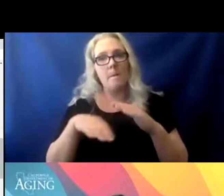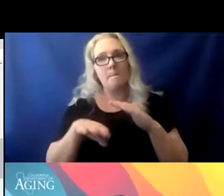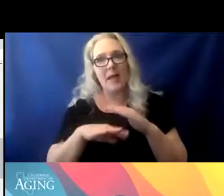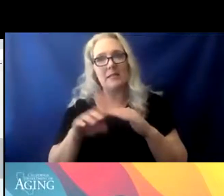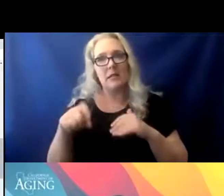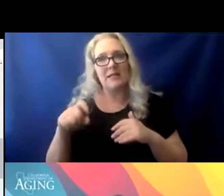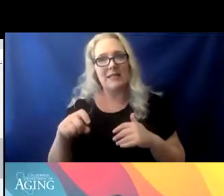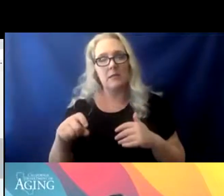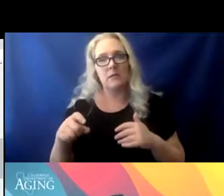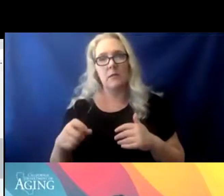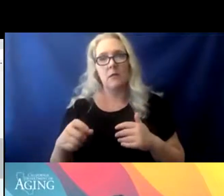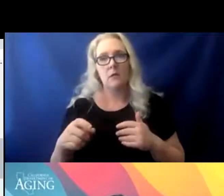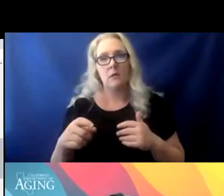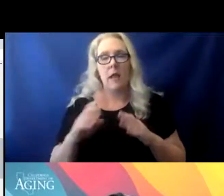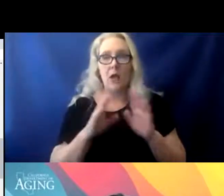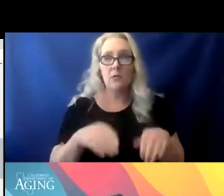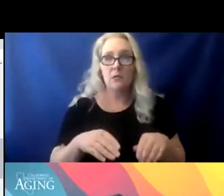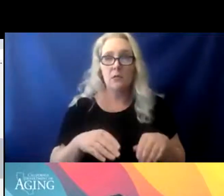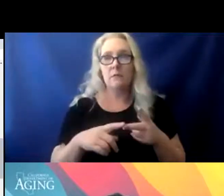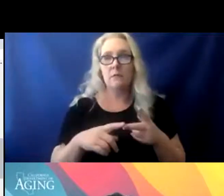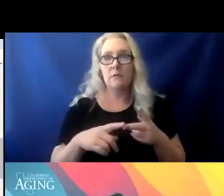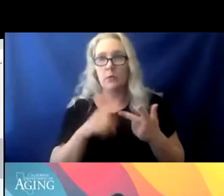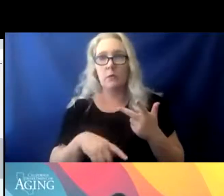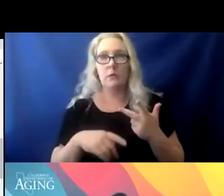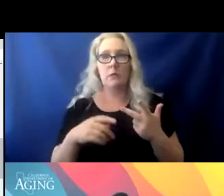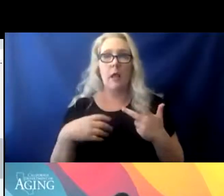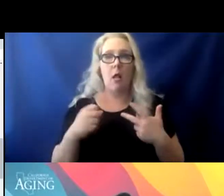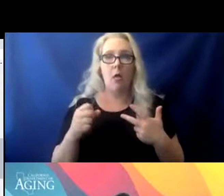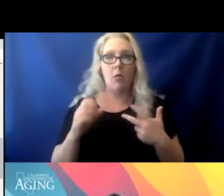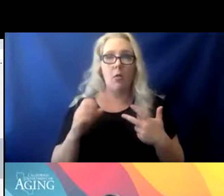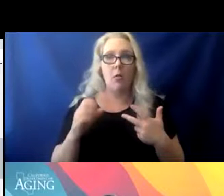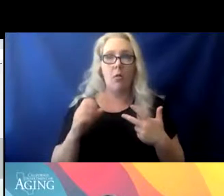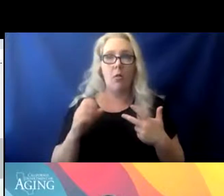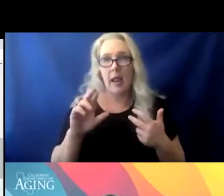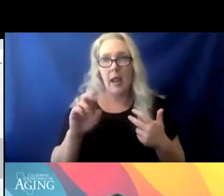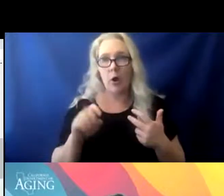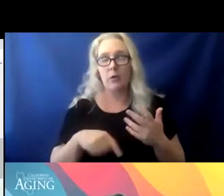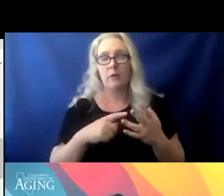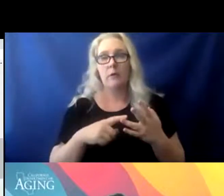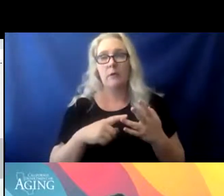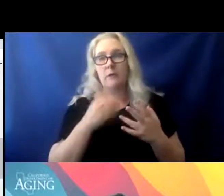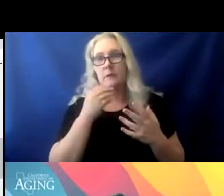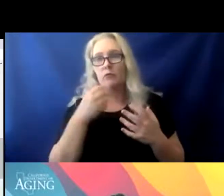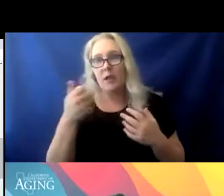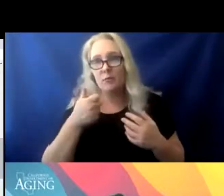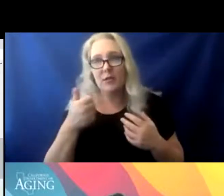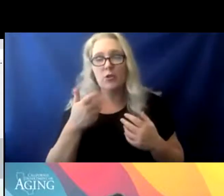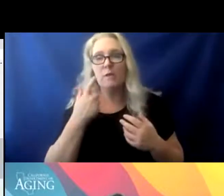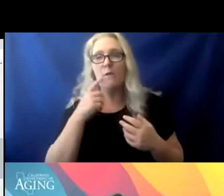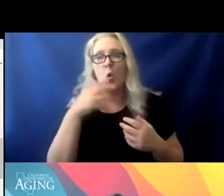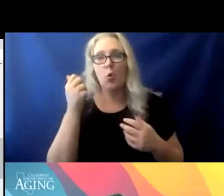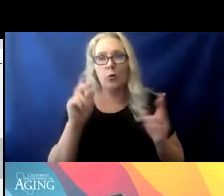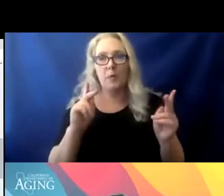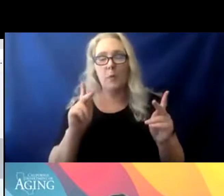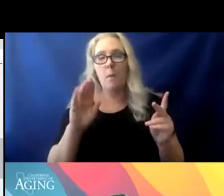necessities, housing, food, healthcare, transportation for older adults in California by